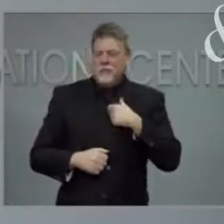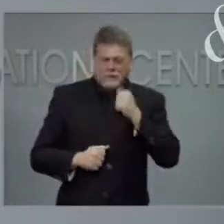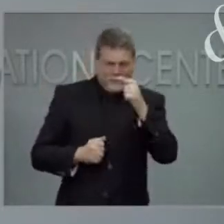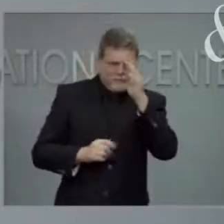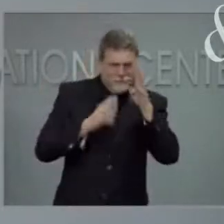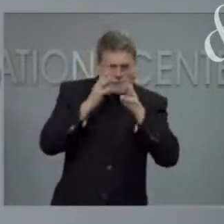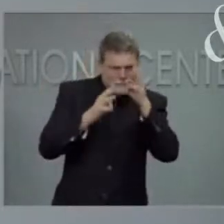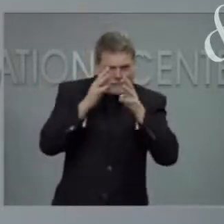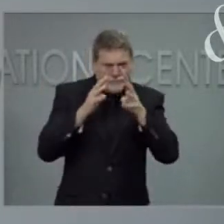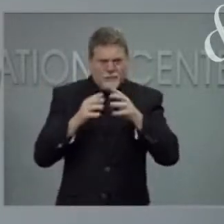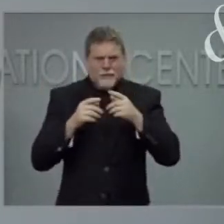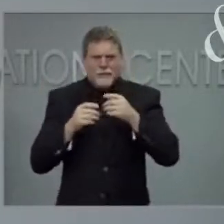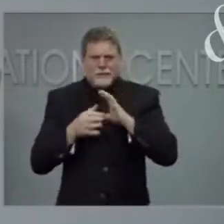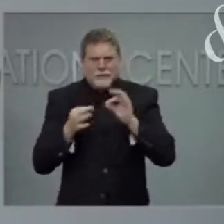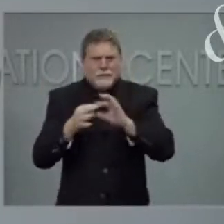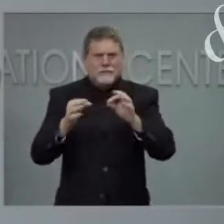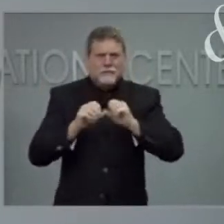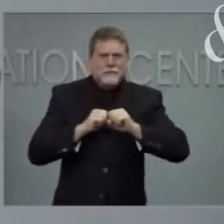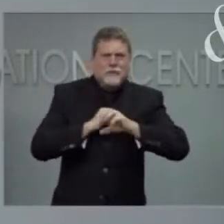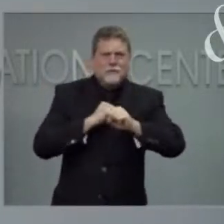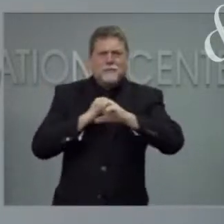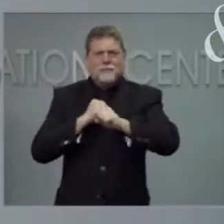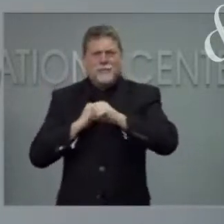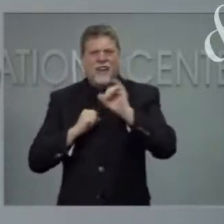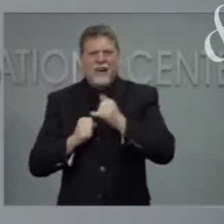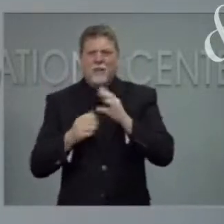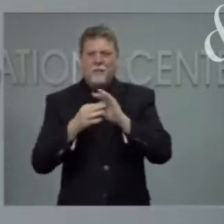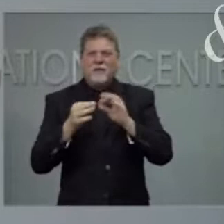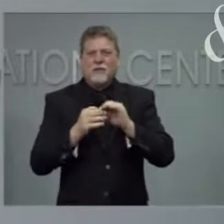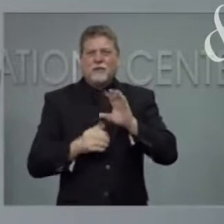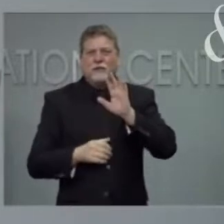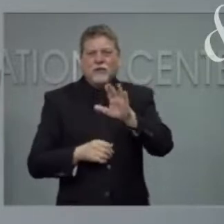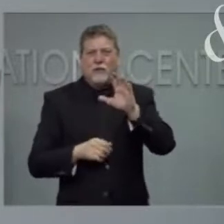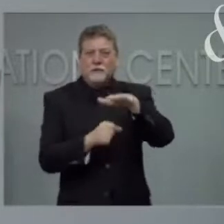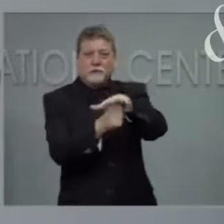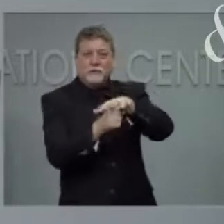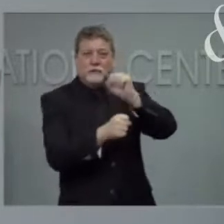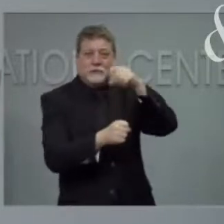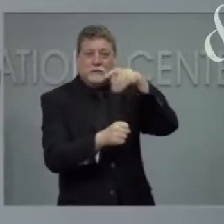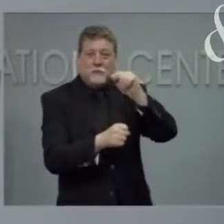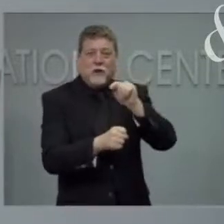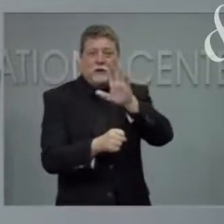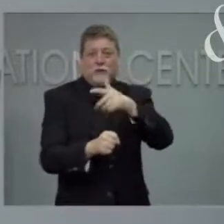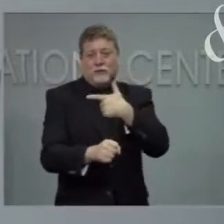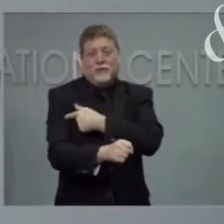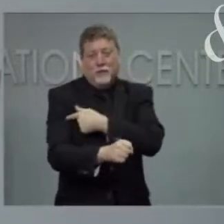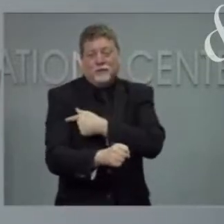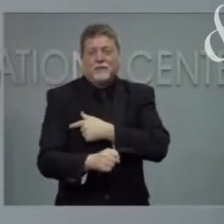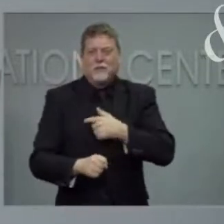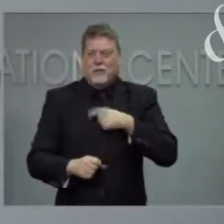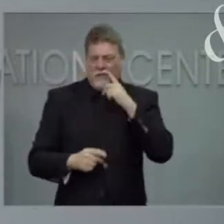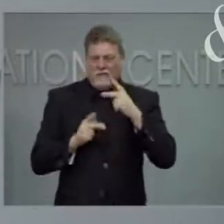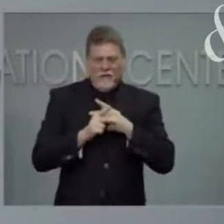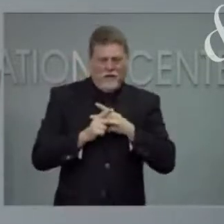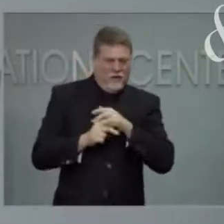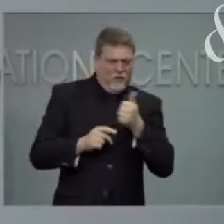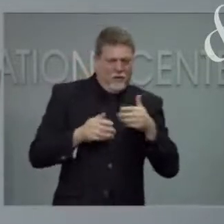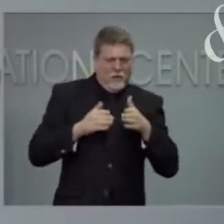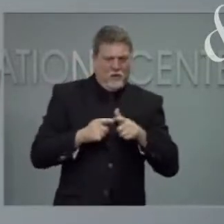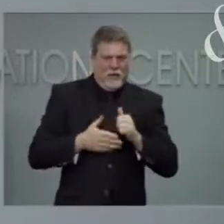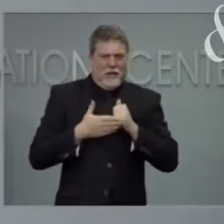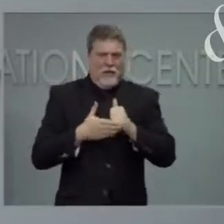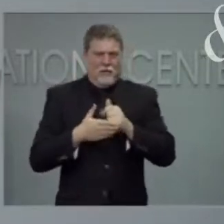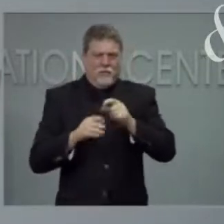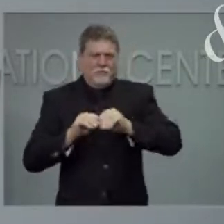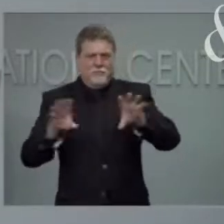in which we're trying to get the message out. So we'll make sure that our communication teams reach out to you specifically so you can understand all the resources and make